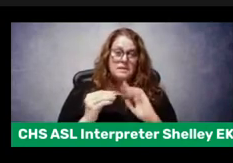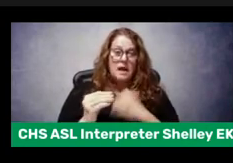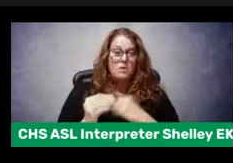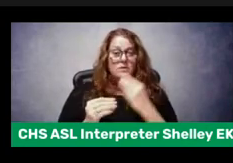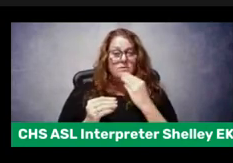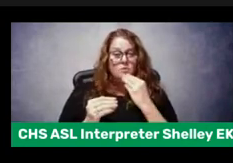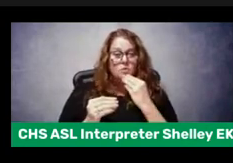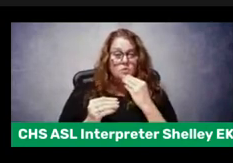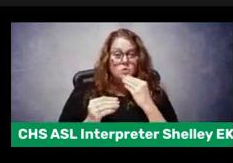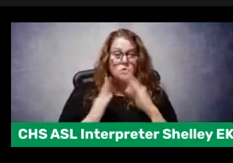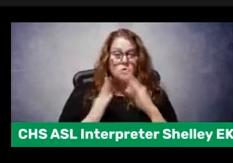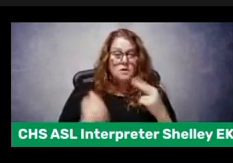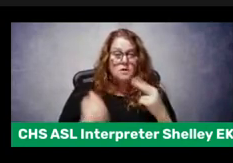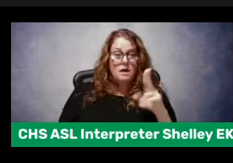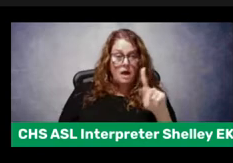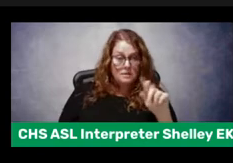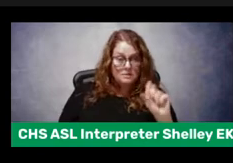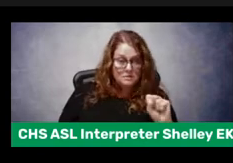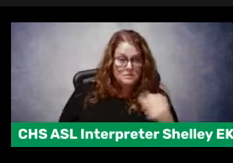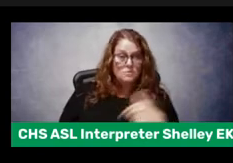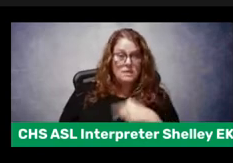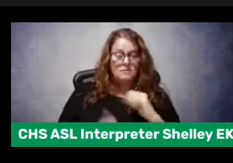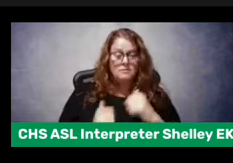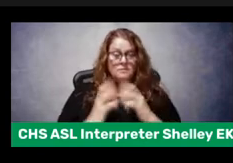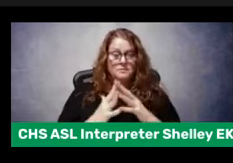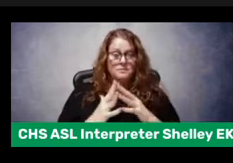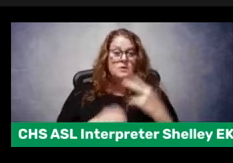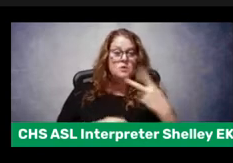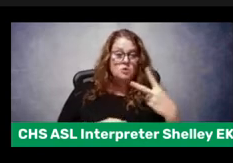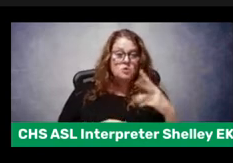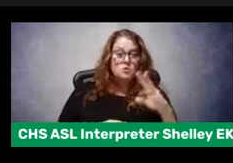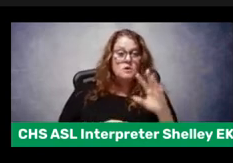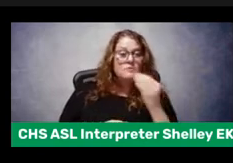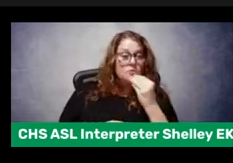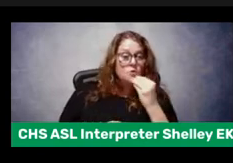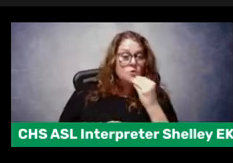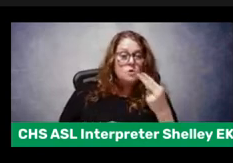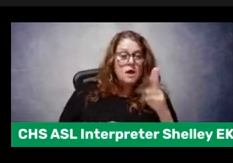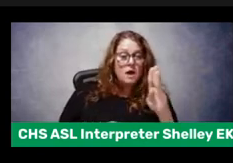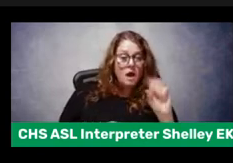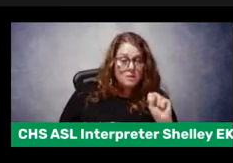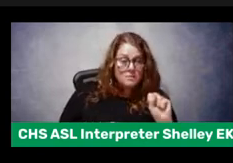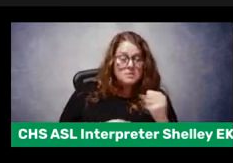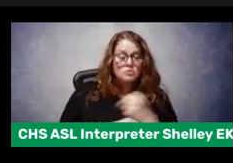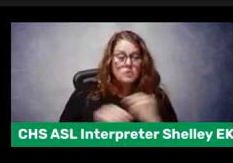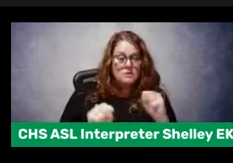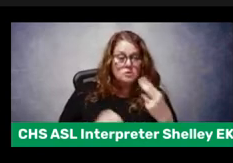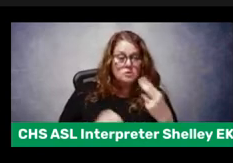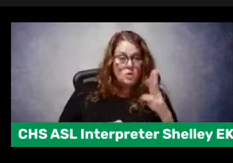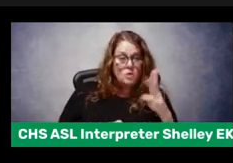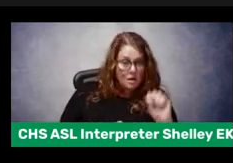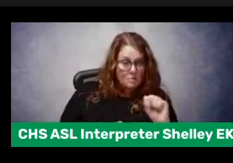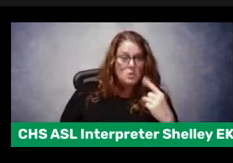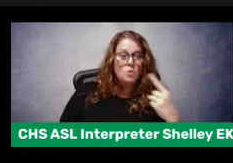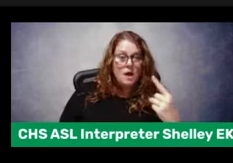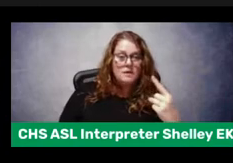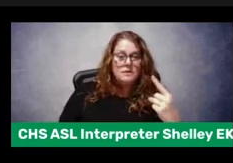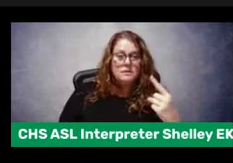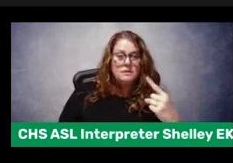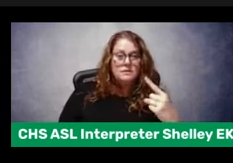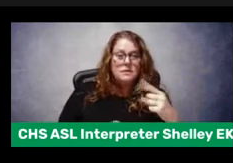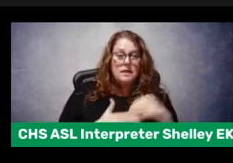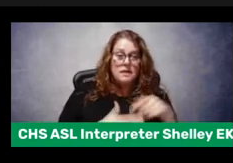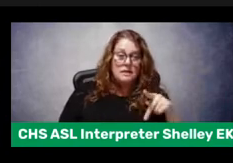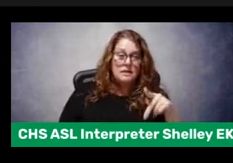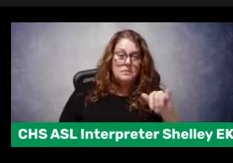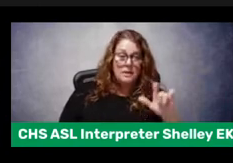hubs. We have now established two food hubs, food rescue hubs, one in the Pilsen